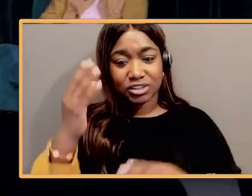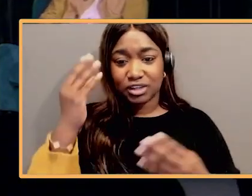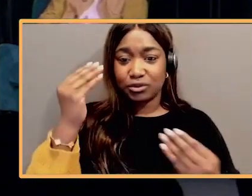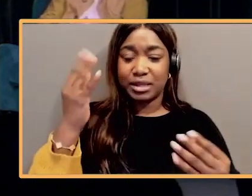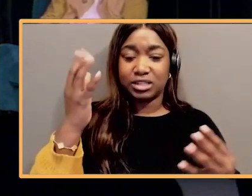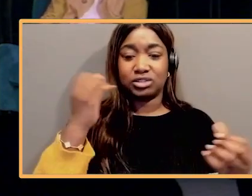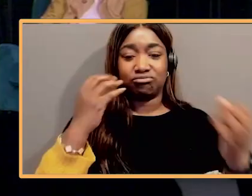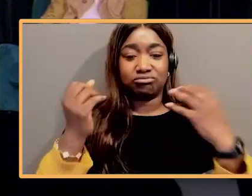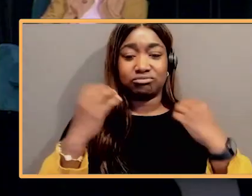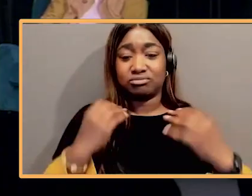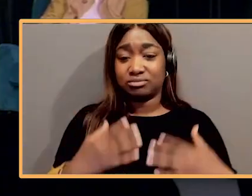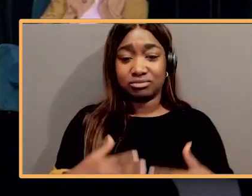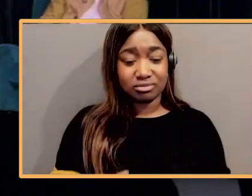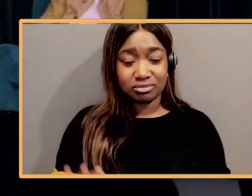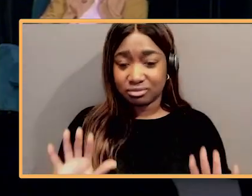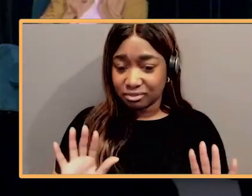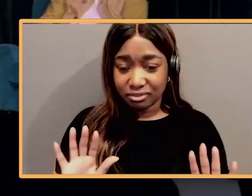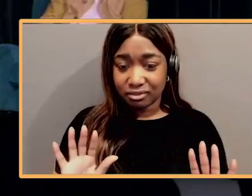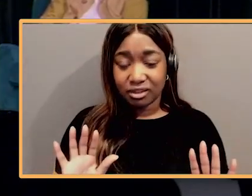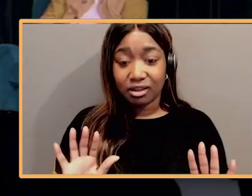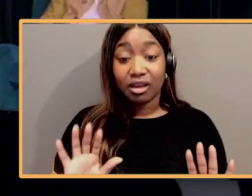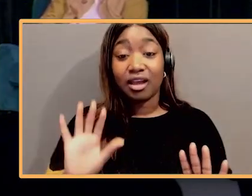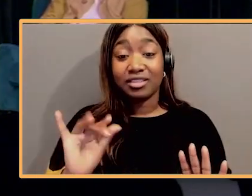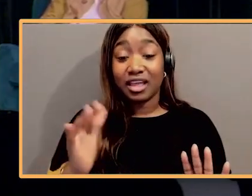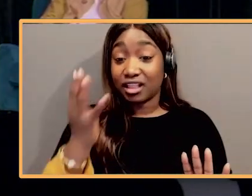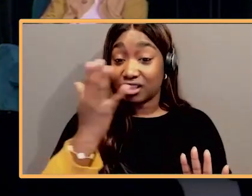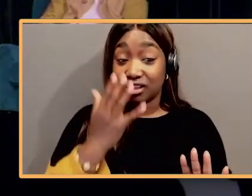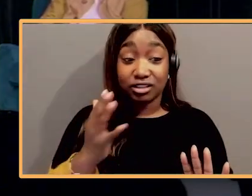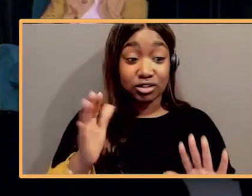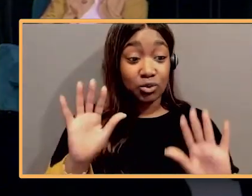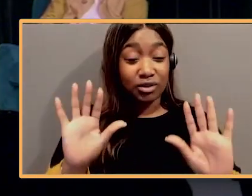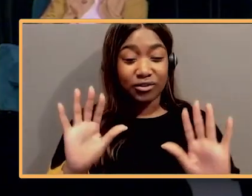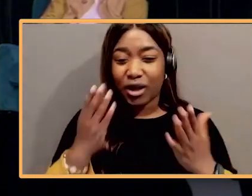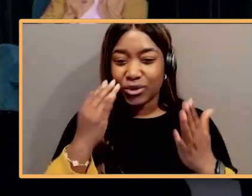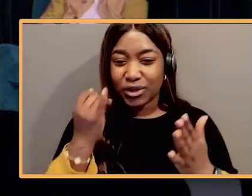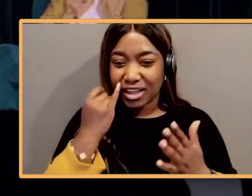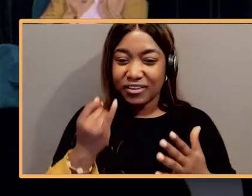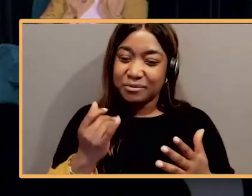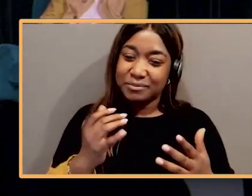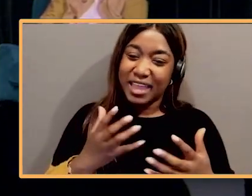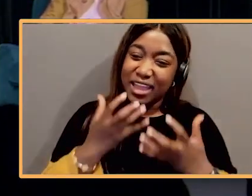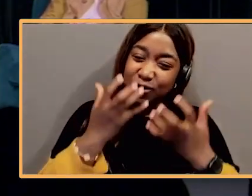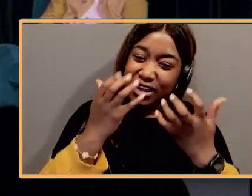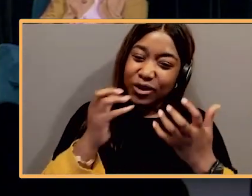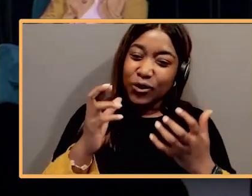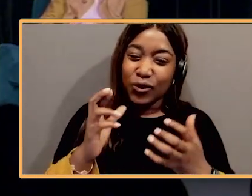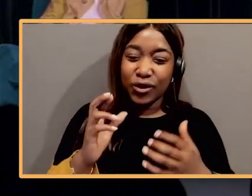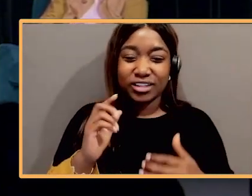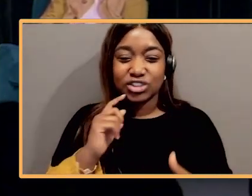information, and that looks wonderful. I don't know if I'm angry or jealous.